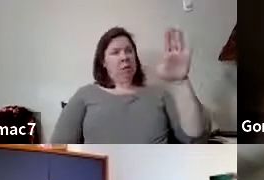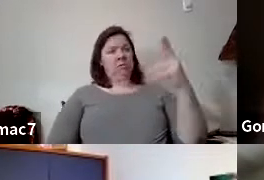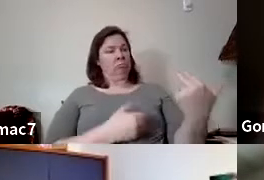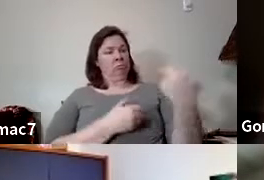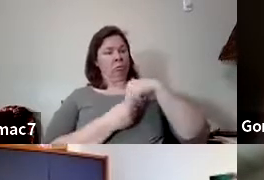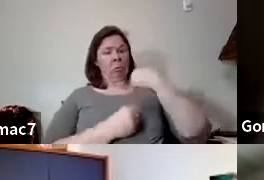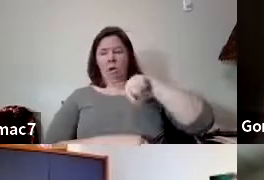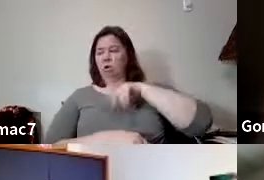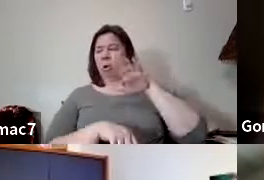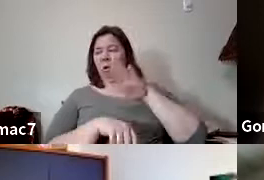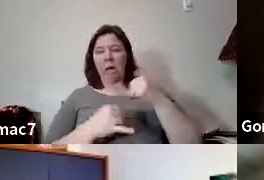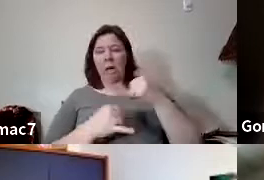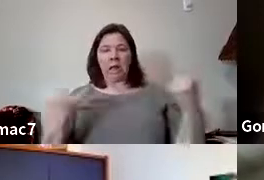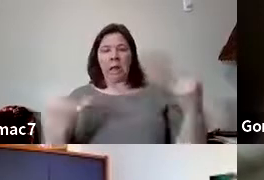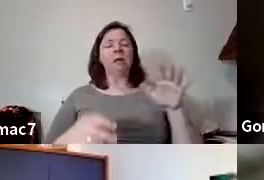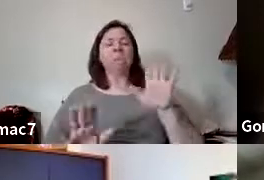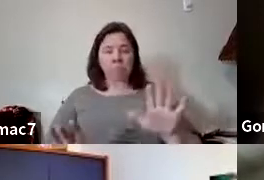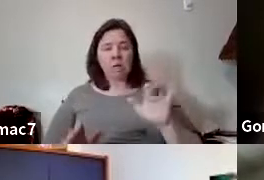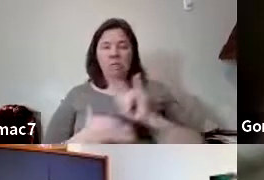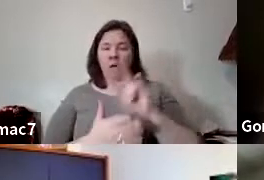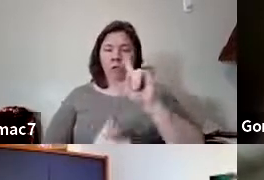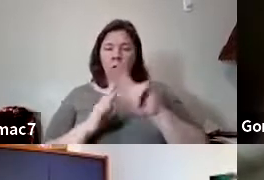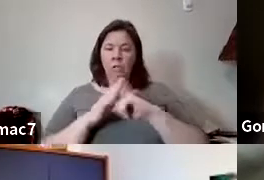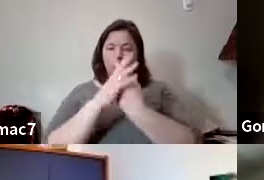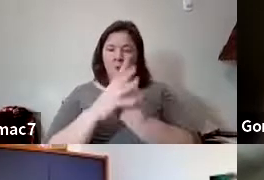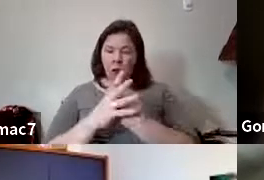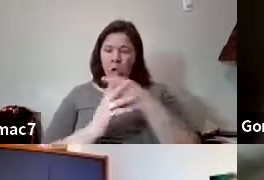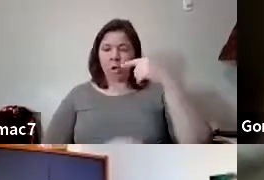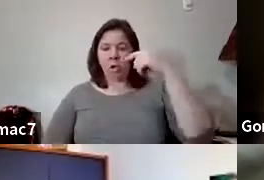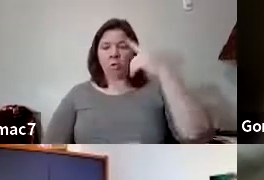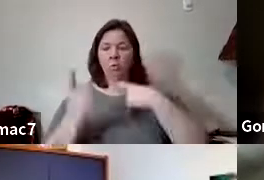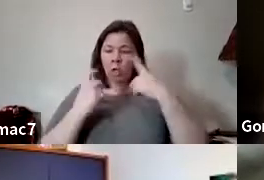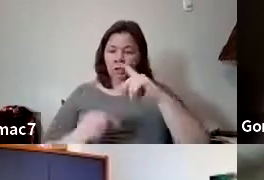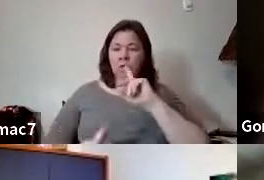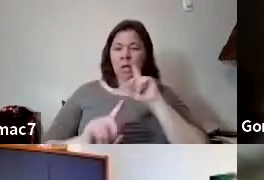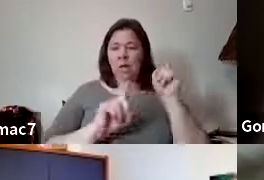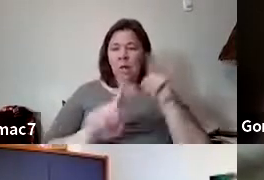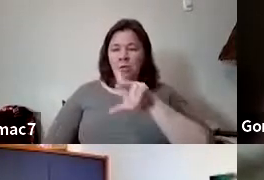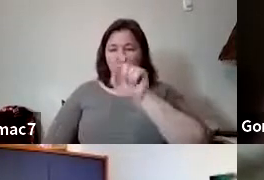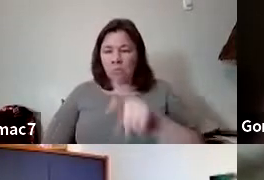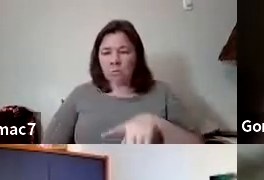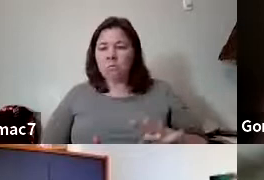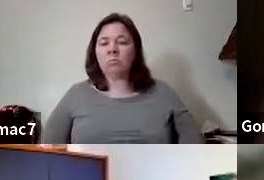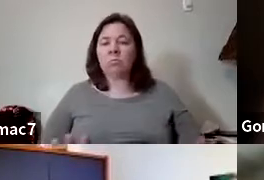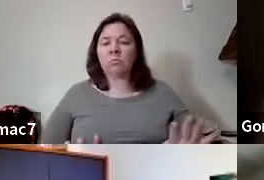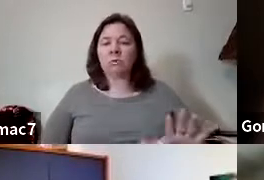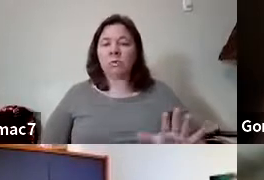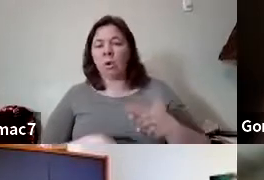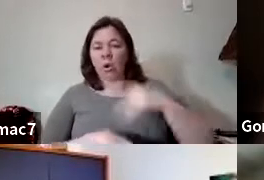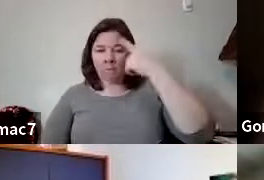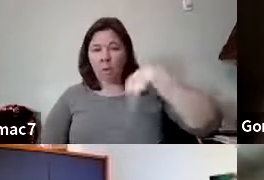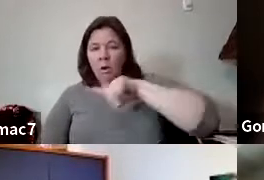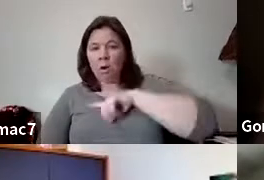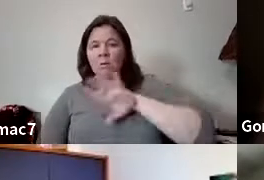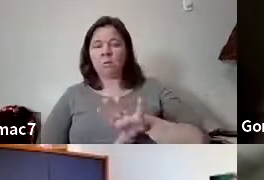us in our ONPASSIVE Lions, and that's where we started this whole Q&A session. And Michael was on with us for the first month or